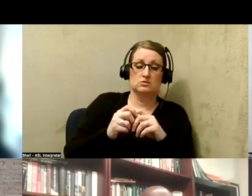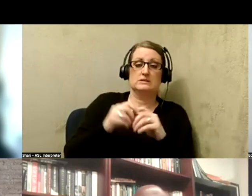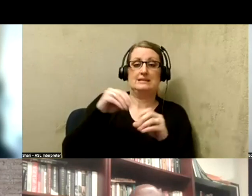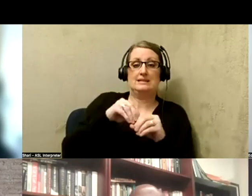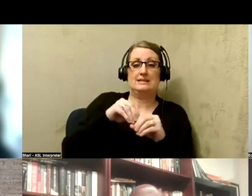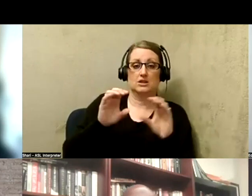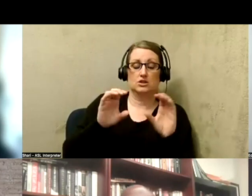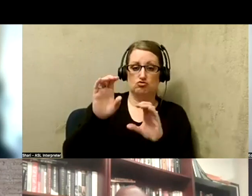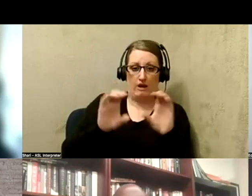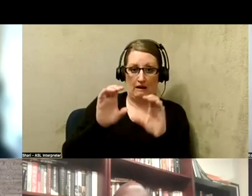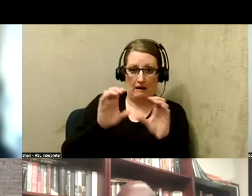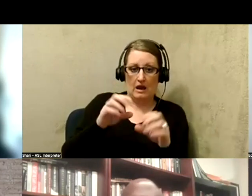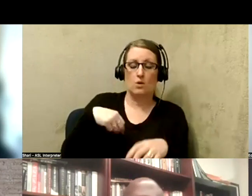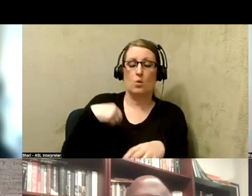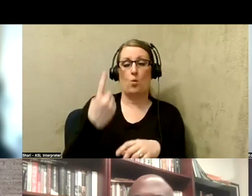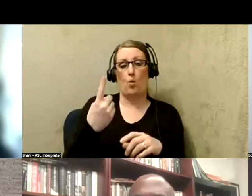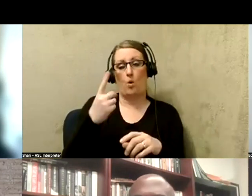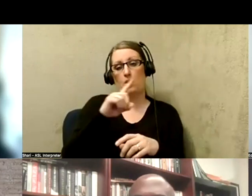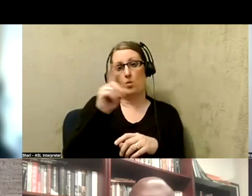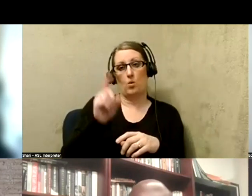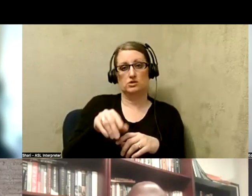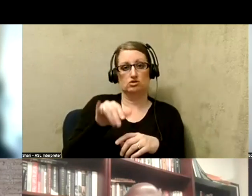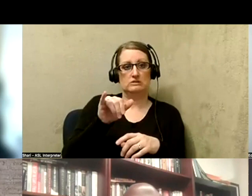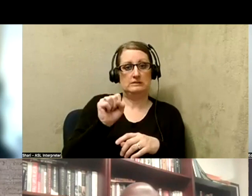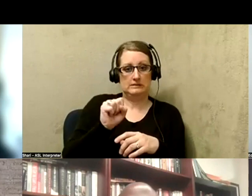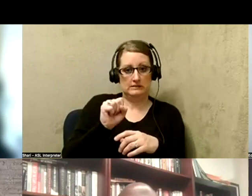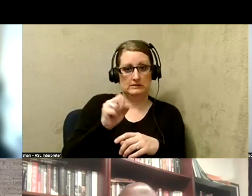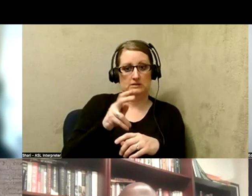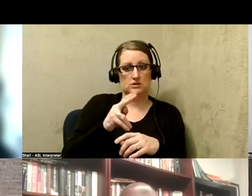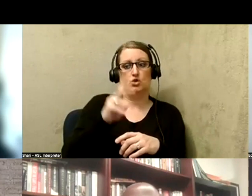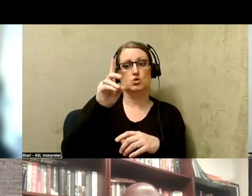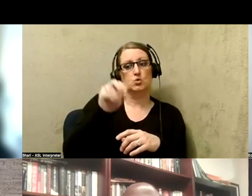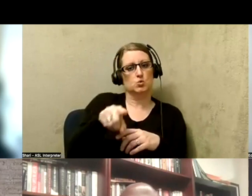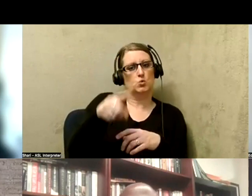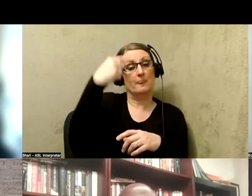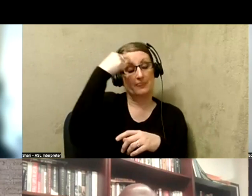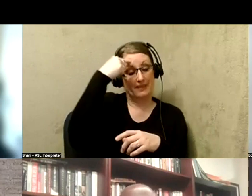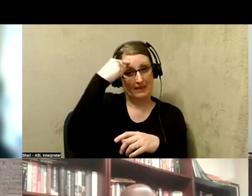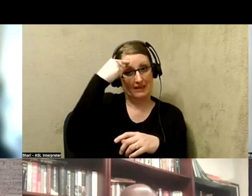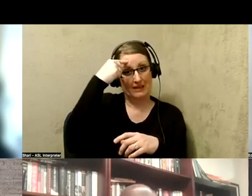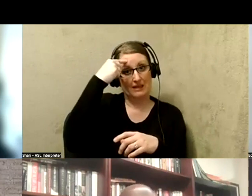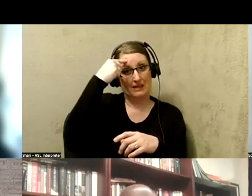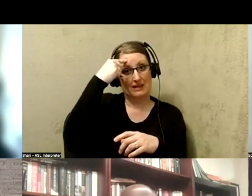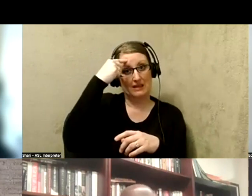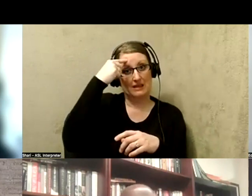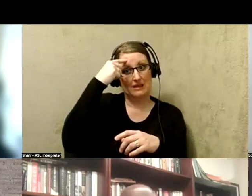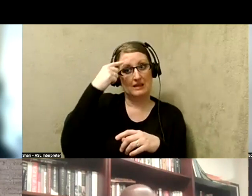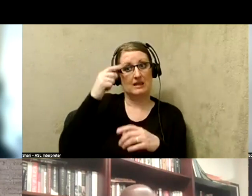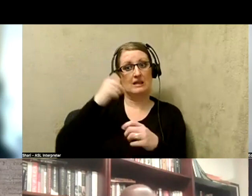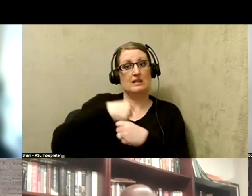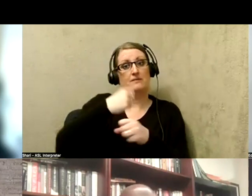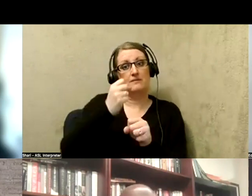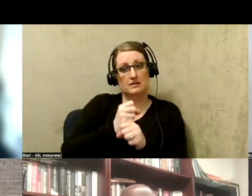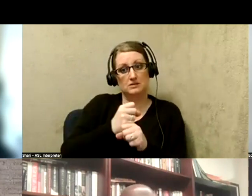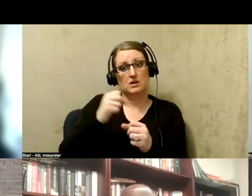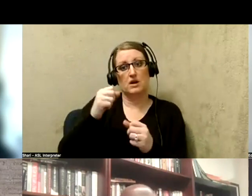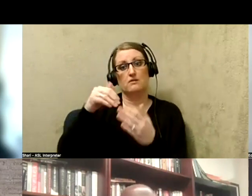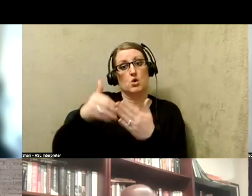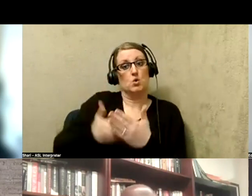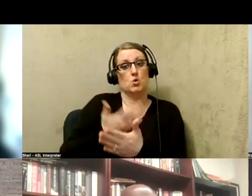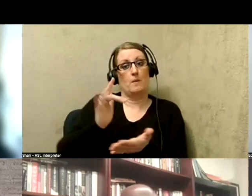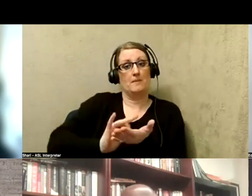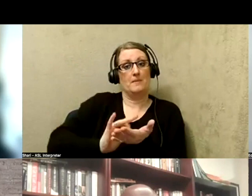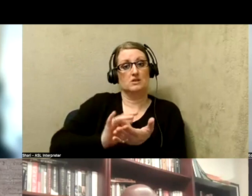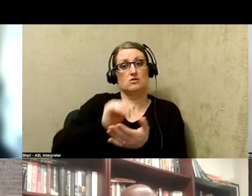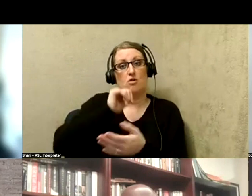chat. One is, do you think the advent of new medication is the product of not patient care,